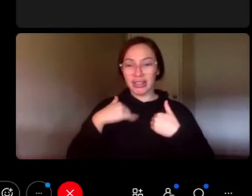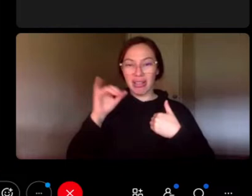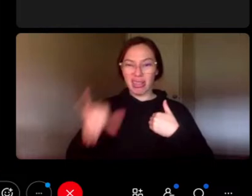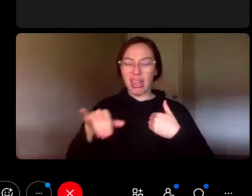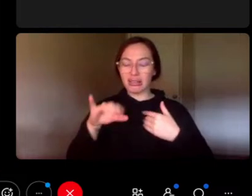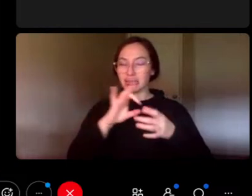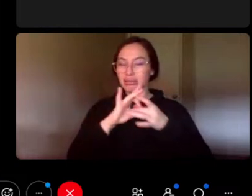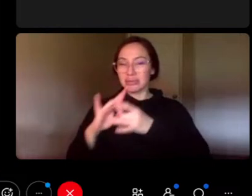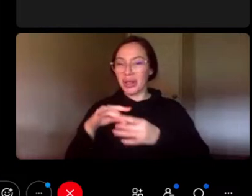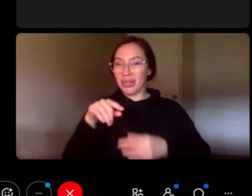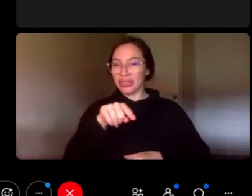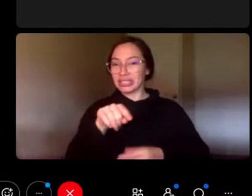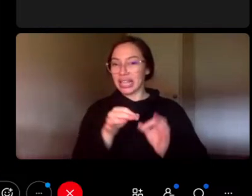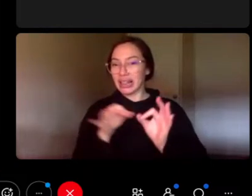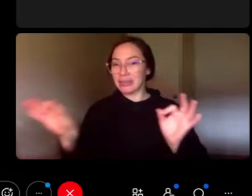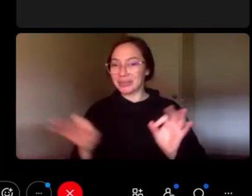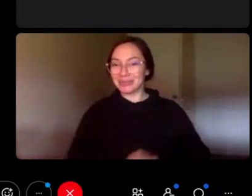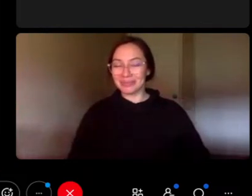element.